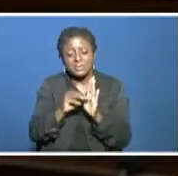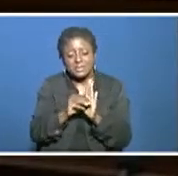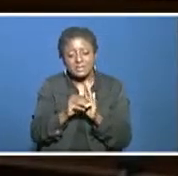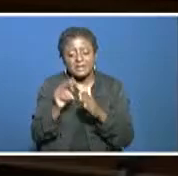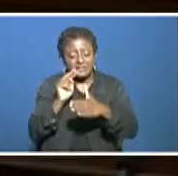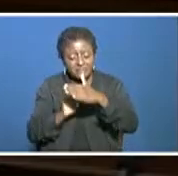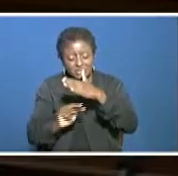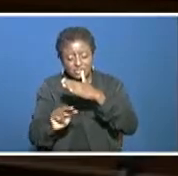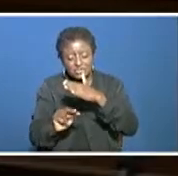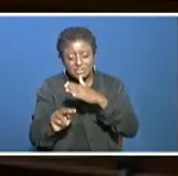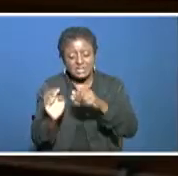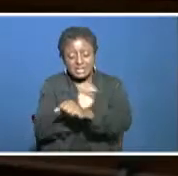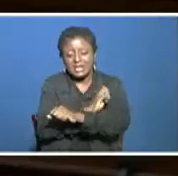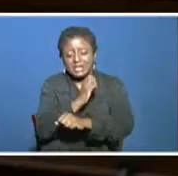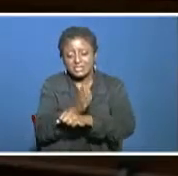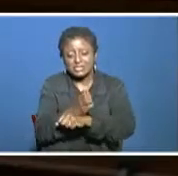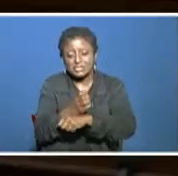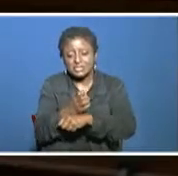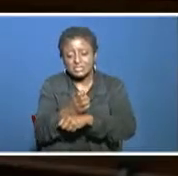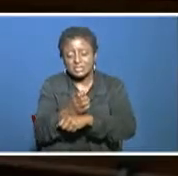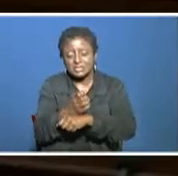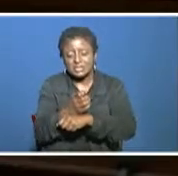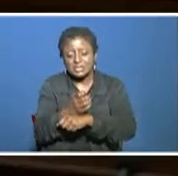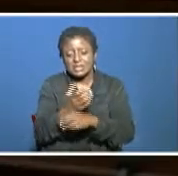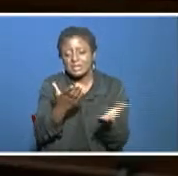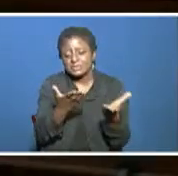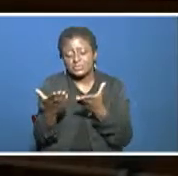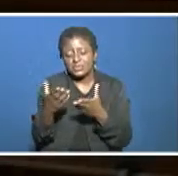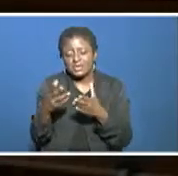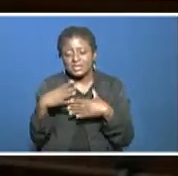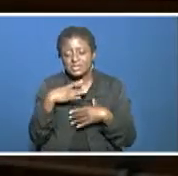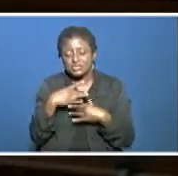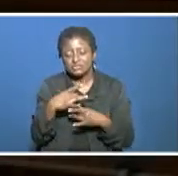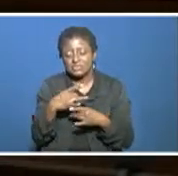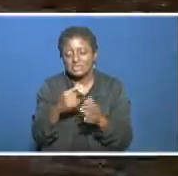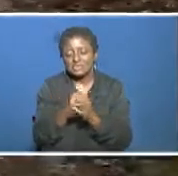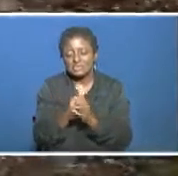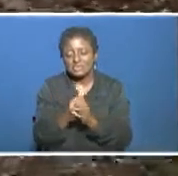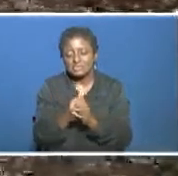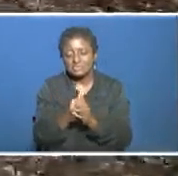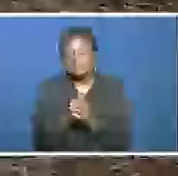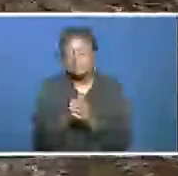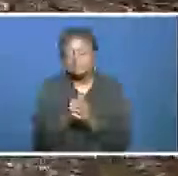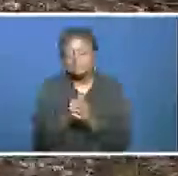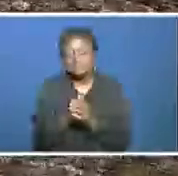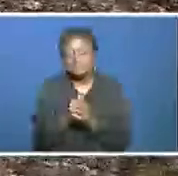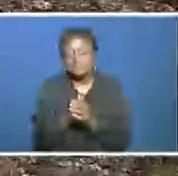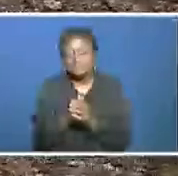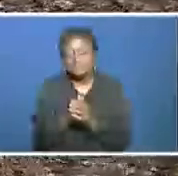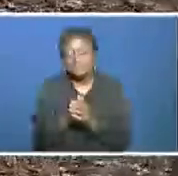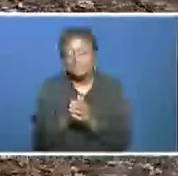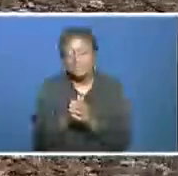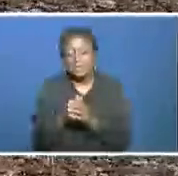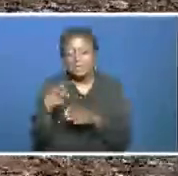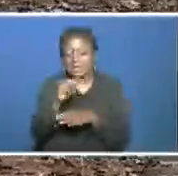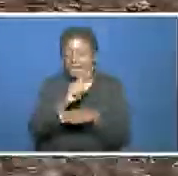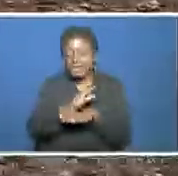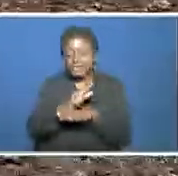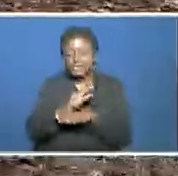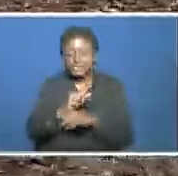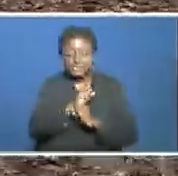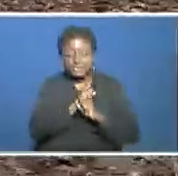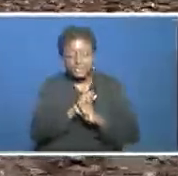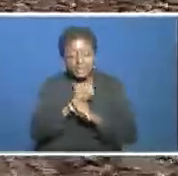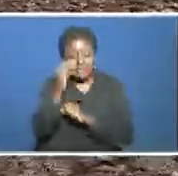the interest of local and international financial agencies. Also making news tonight, the National Security